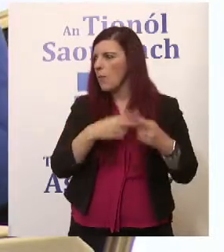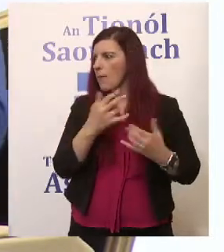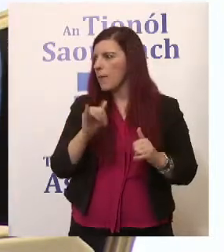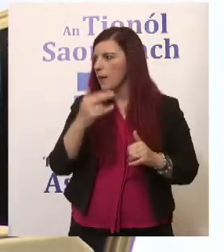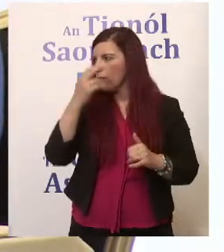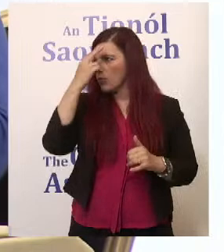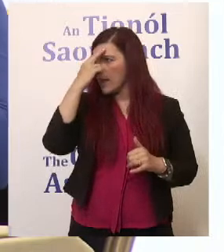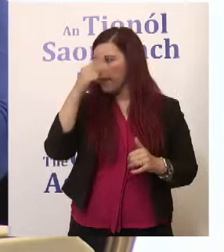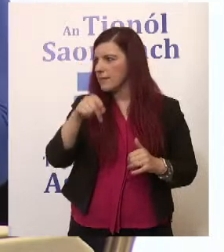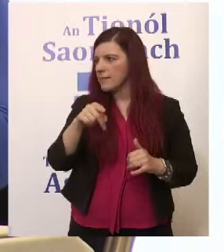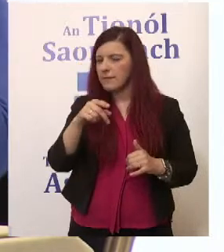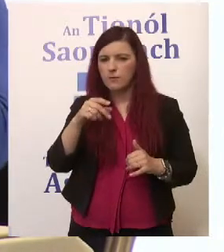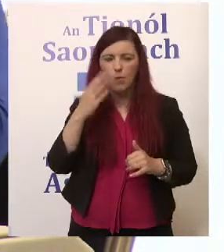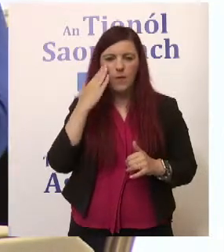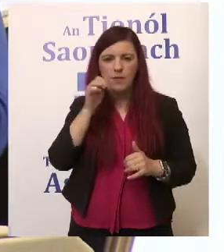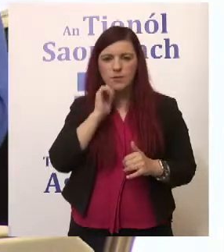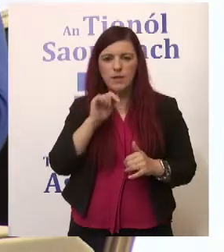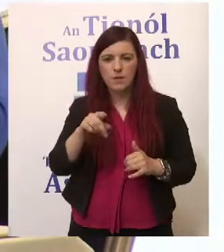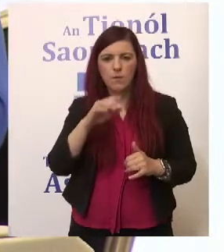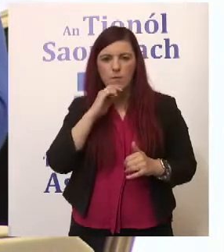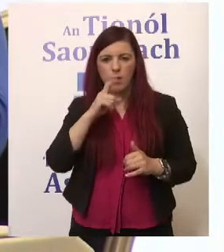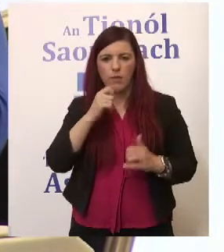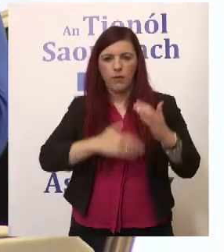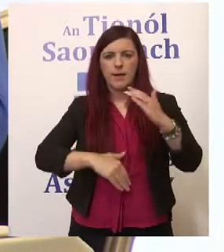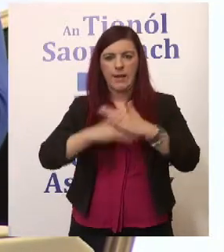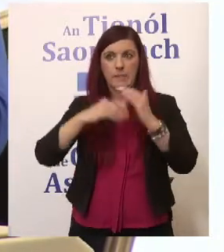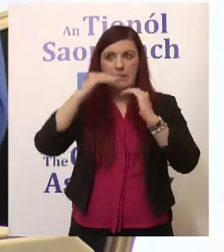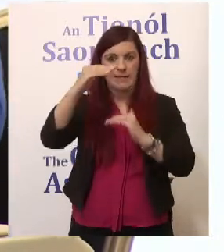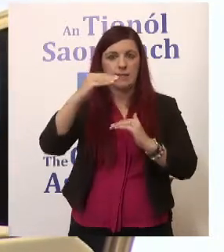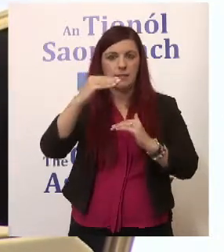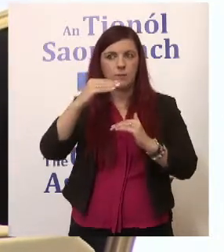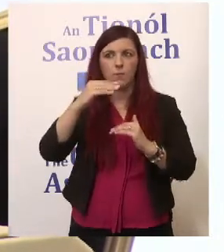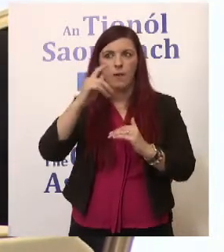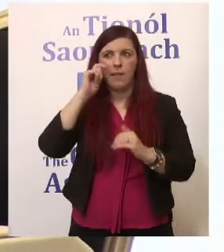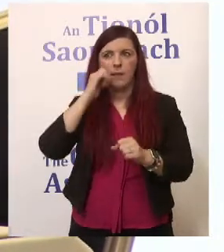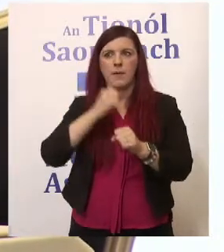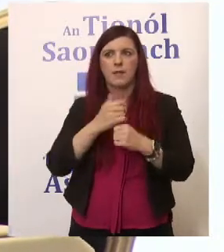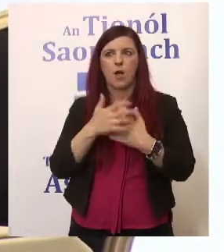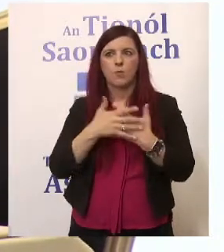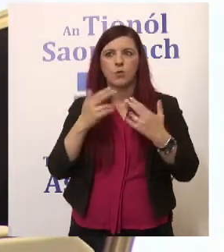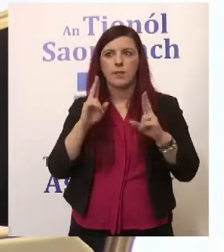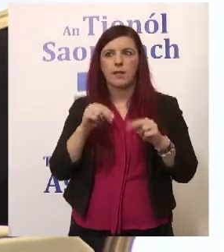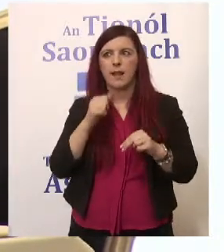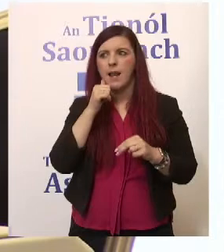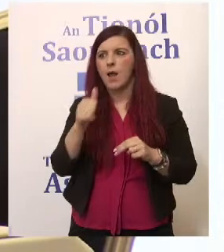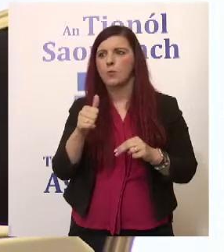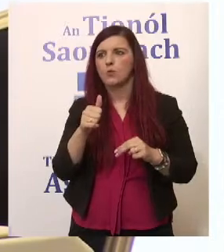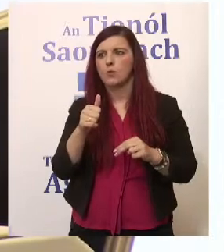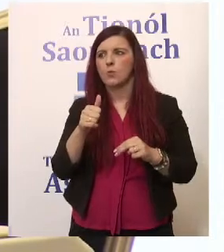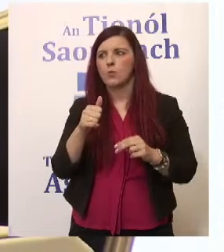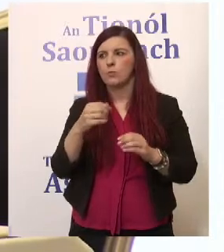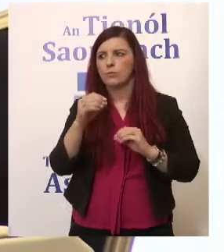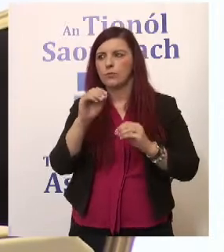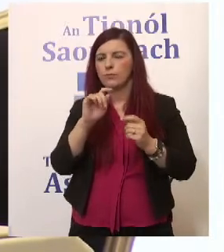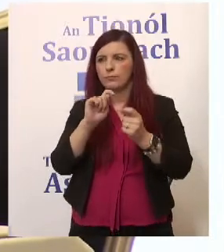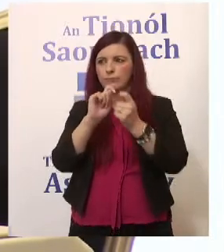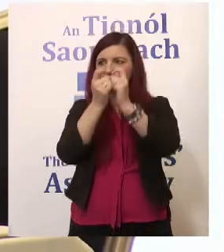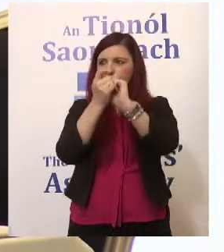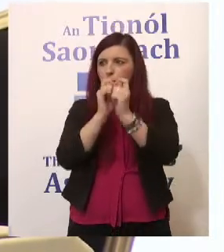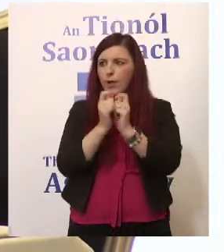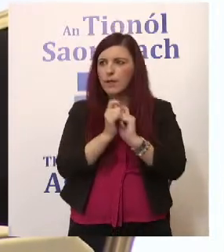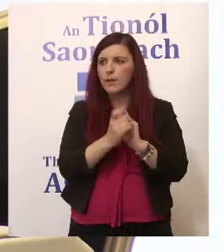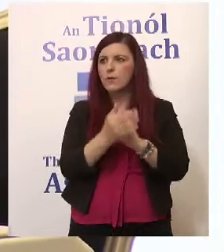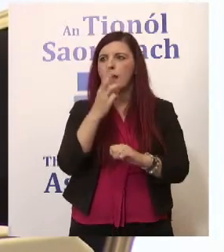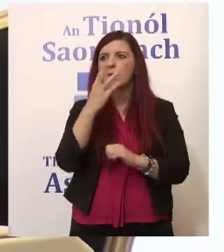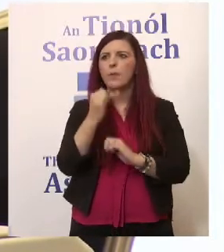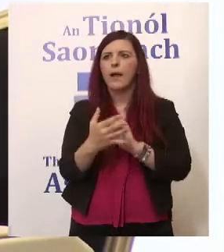exact amount, but they're quite restricted in terms of how much they can raise in the revenue. So that's why if you were